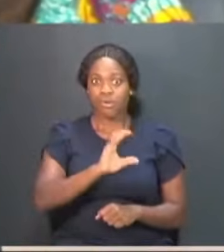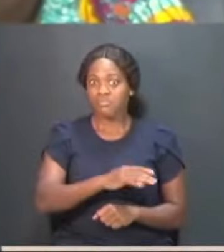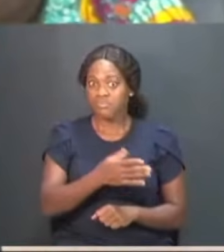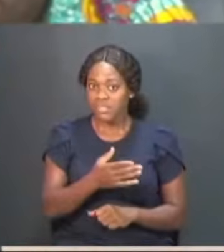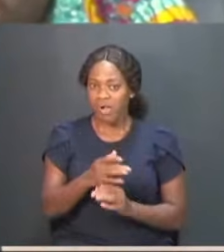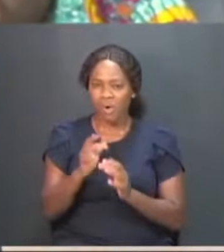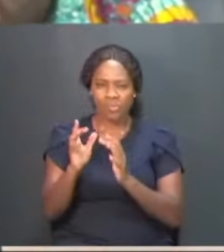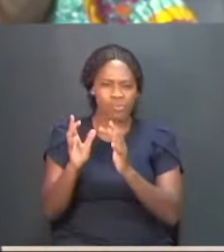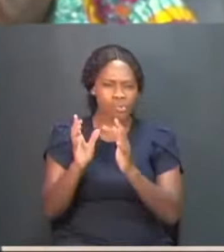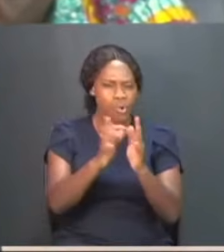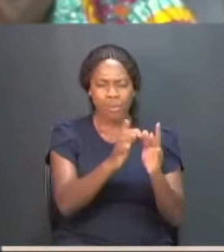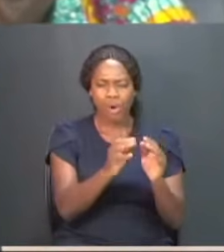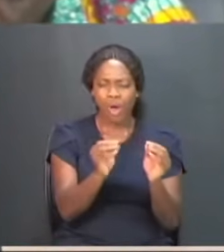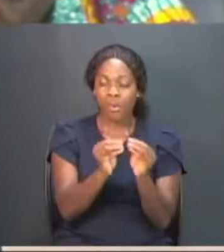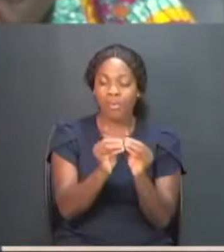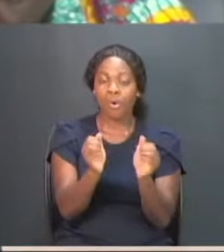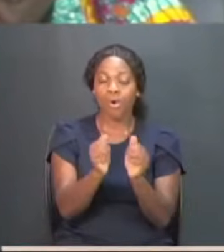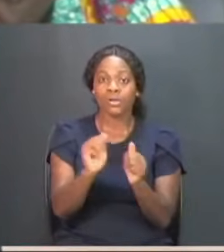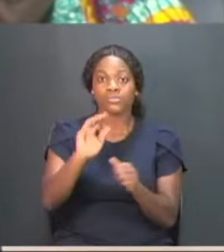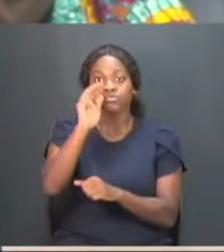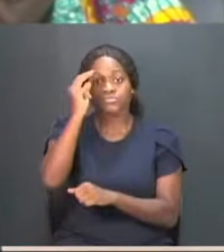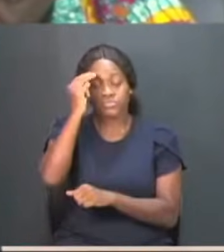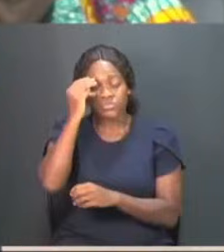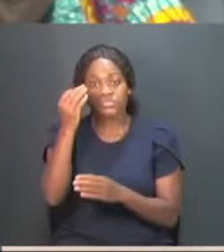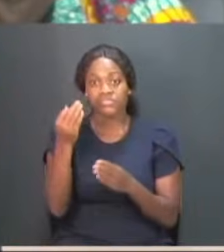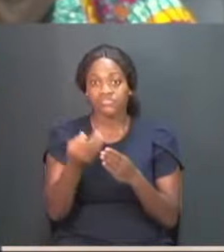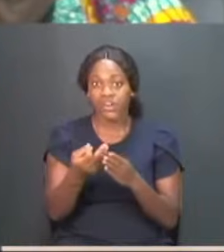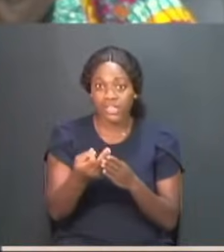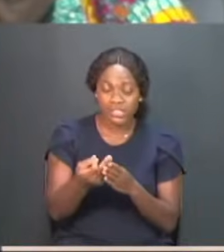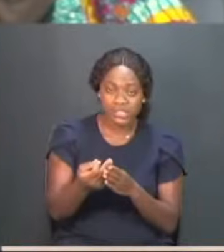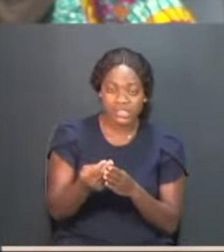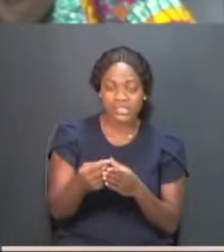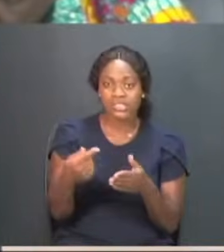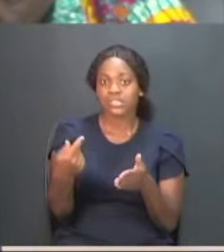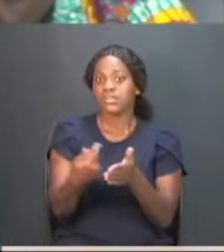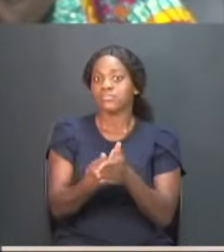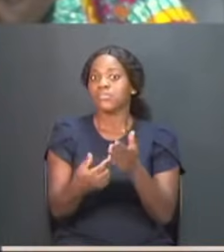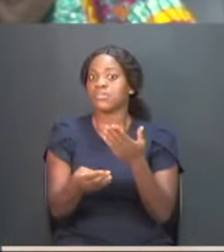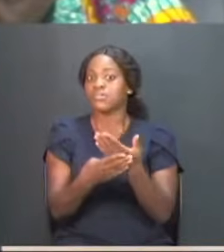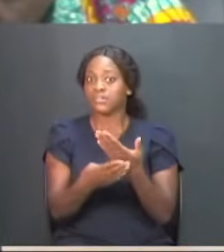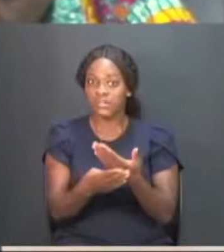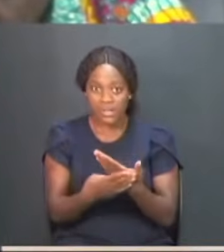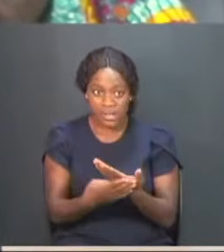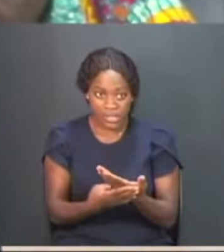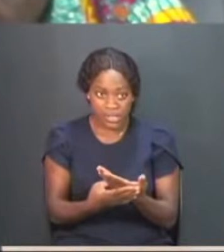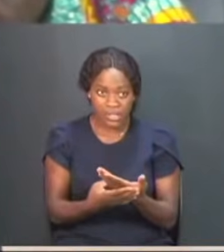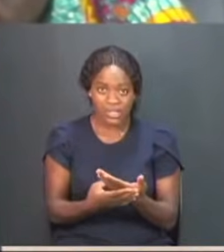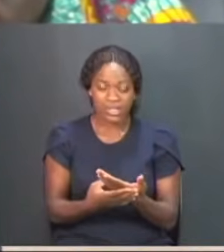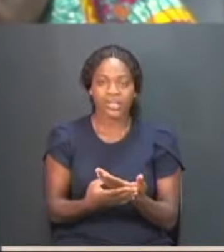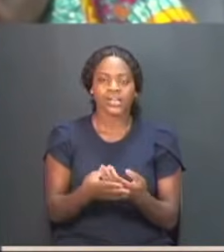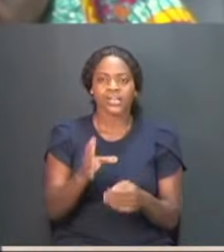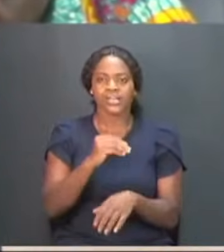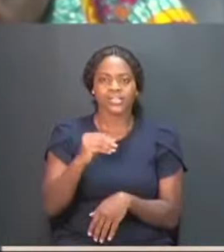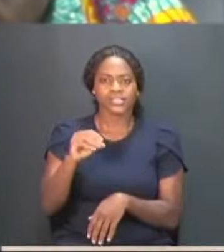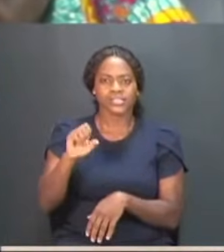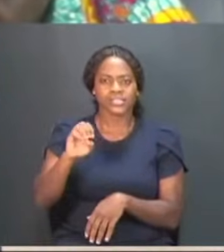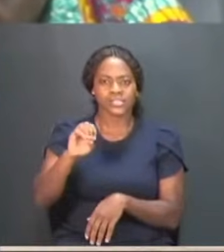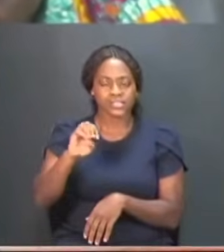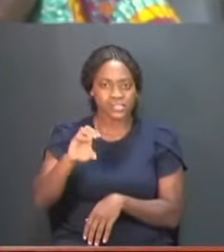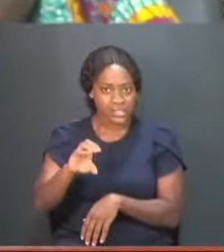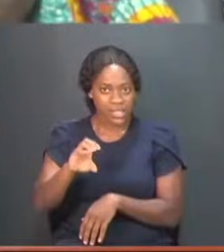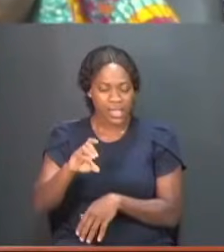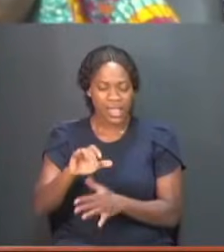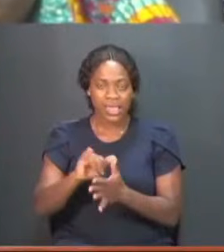engagement with the Ministry of Finance, with the Bank of Ghana, and then SEC, who are sponsoring